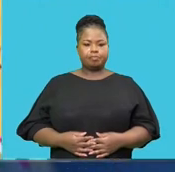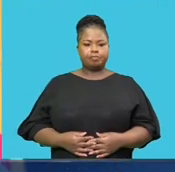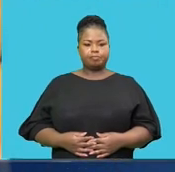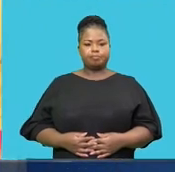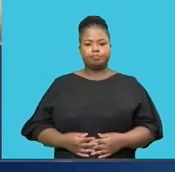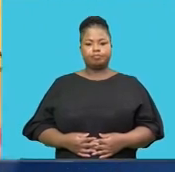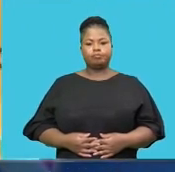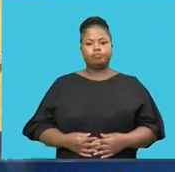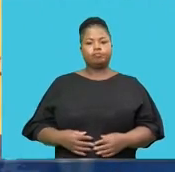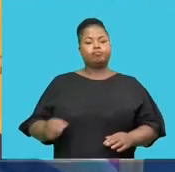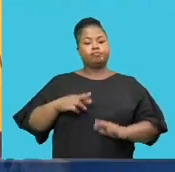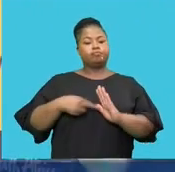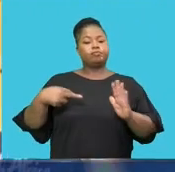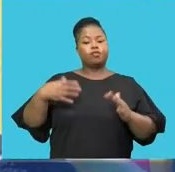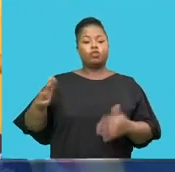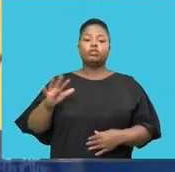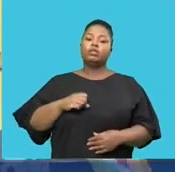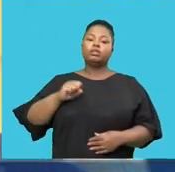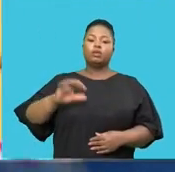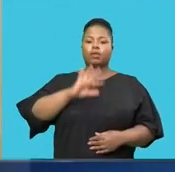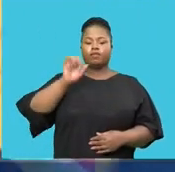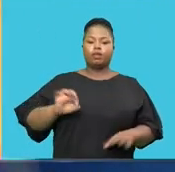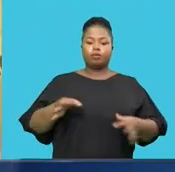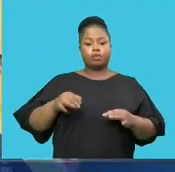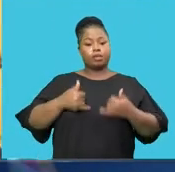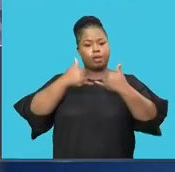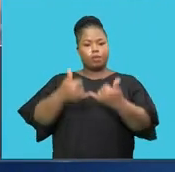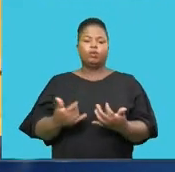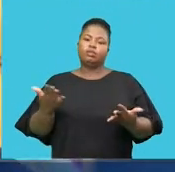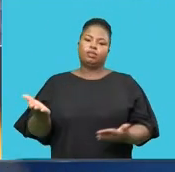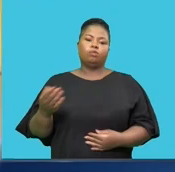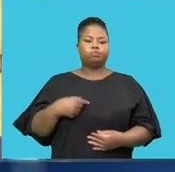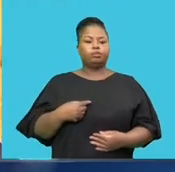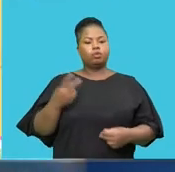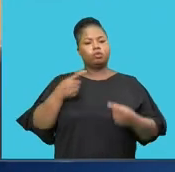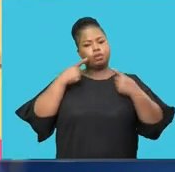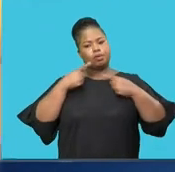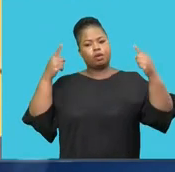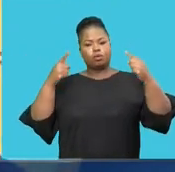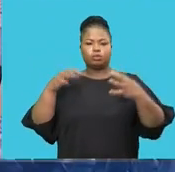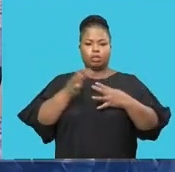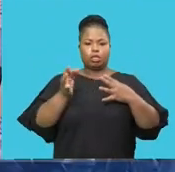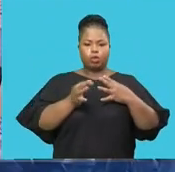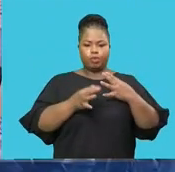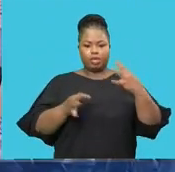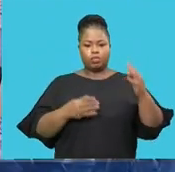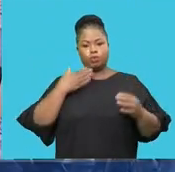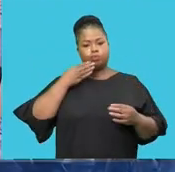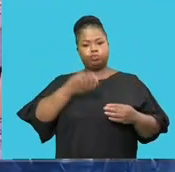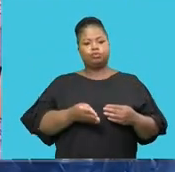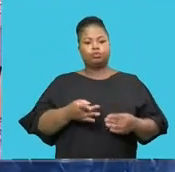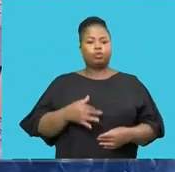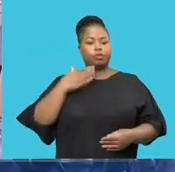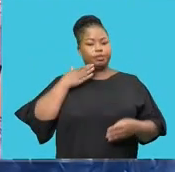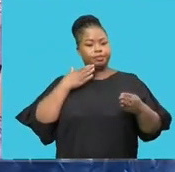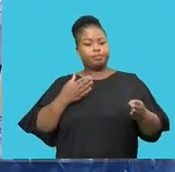Tema ya di gautsa mino ya South African Music Awards ibile le tshebetso ya patlalatso ya bagethwa. Timeng ya phano ya di